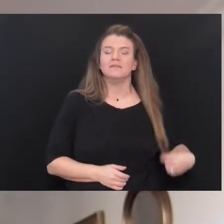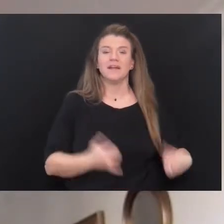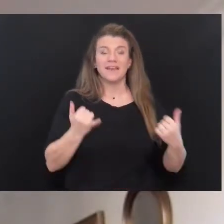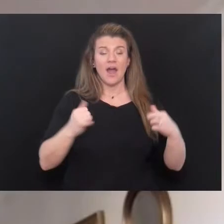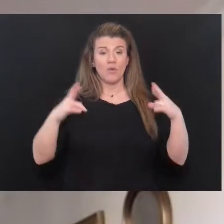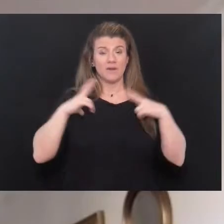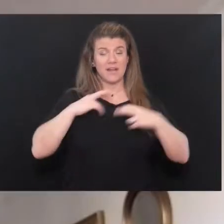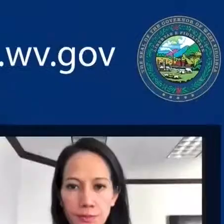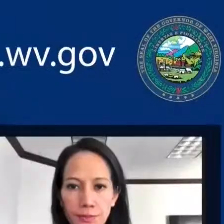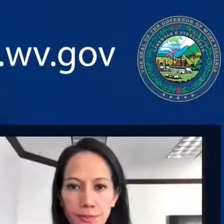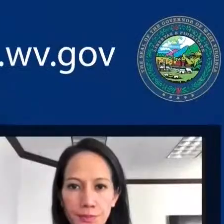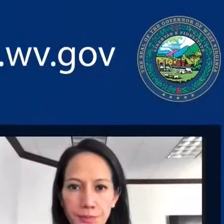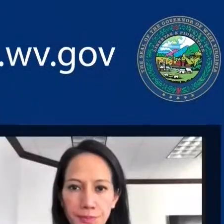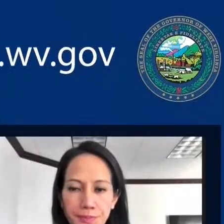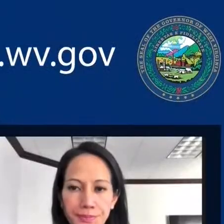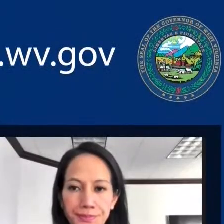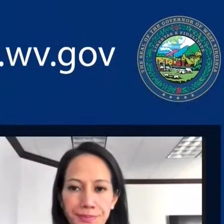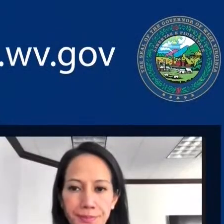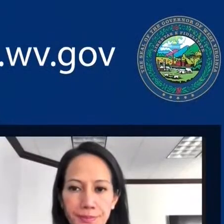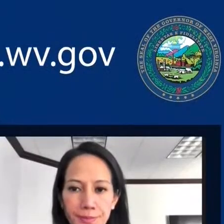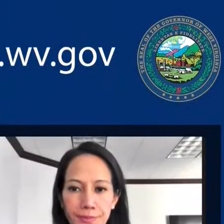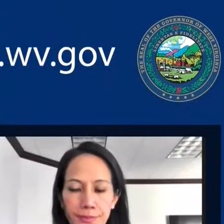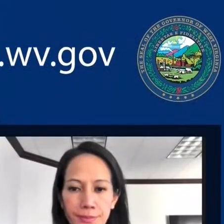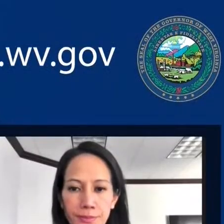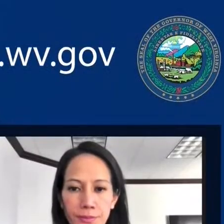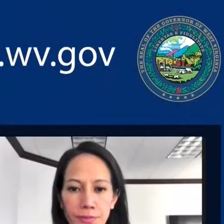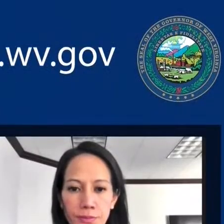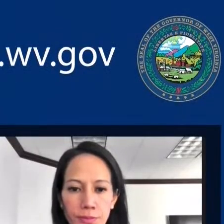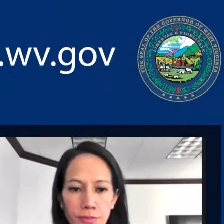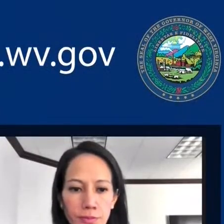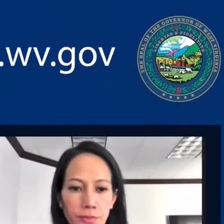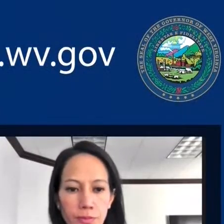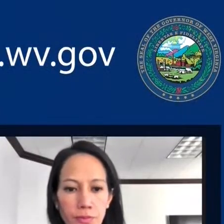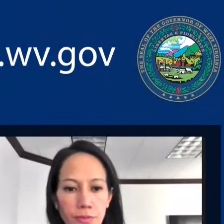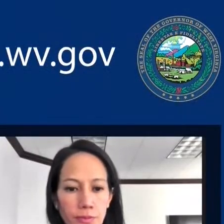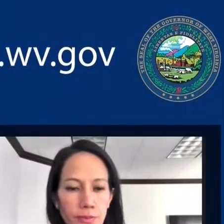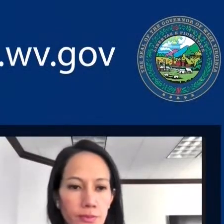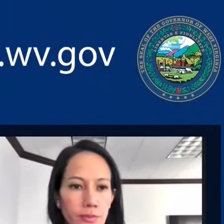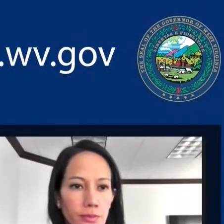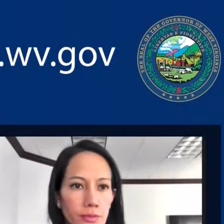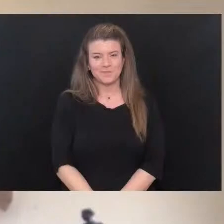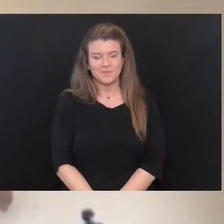retired Major General Jim Hoyer, the Director of the Joint Interagency Task Force.